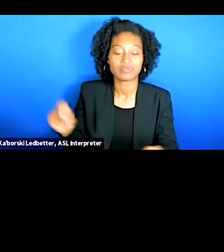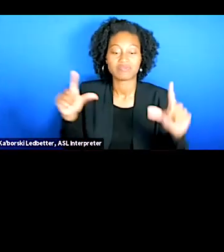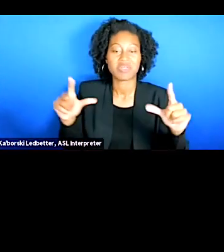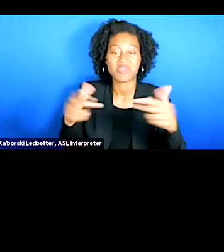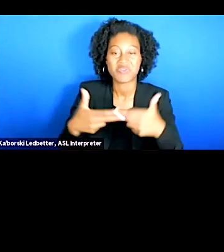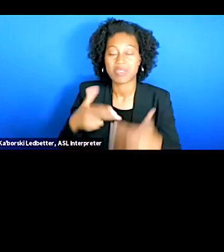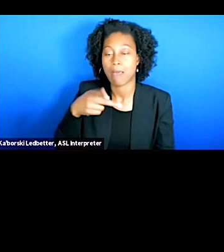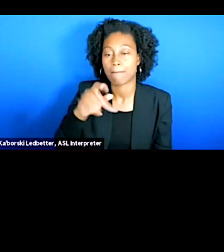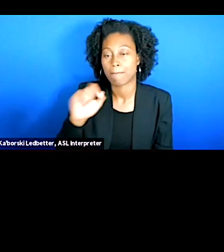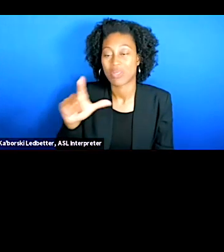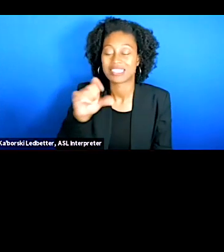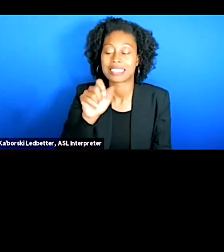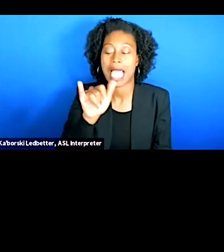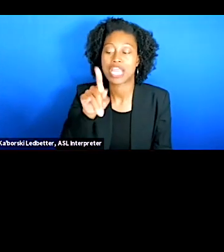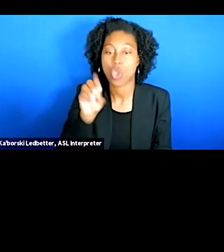minutes.